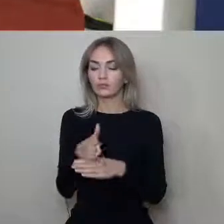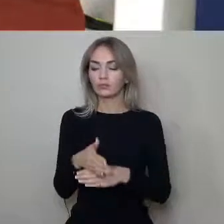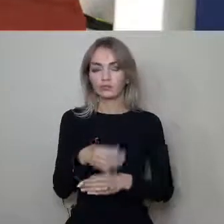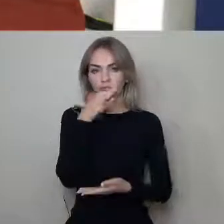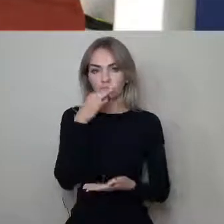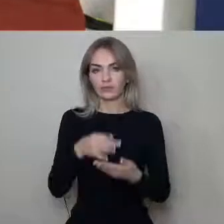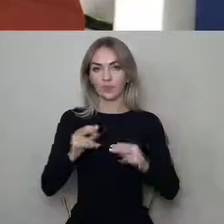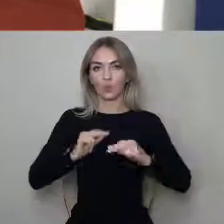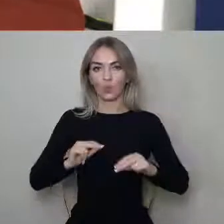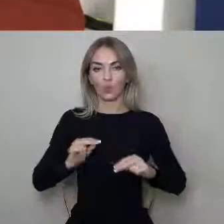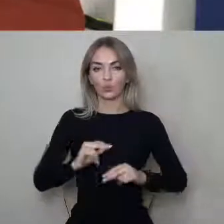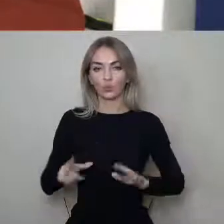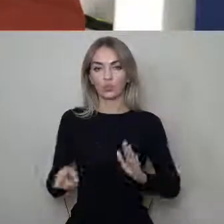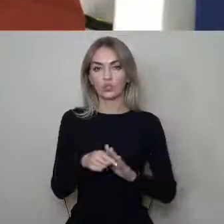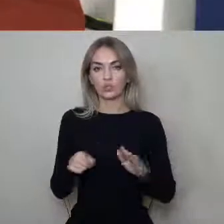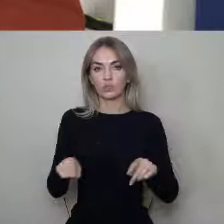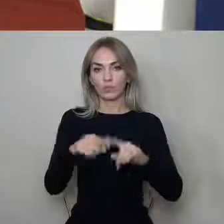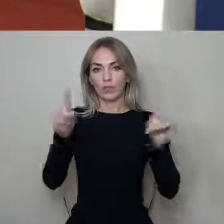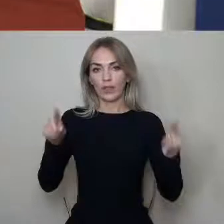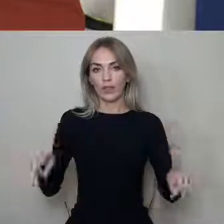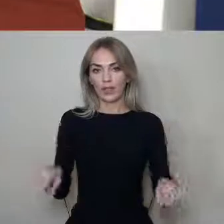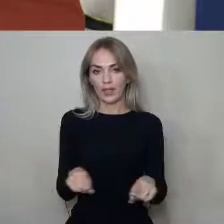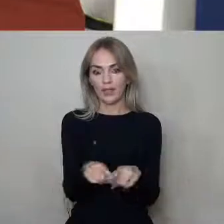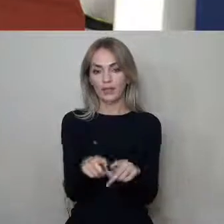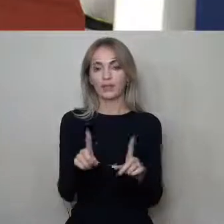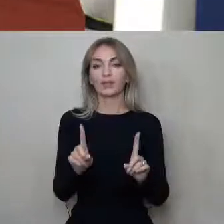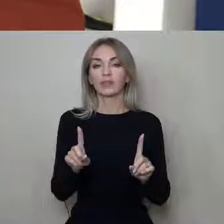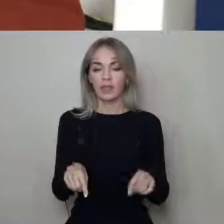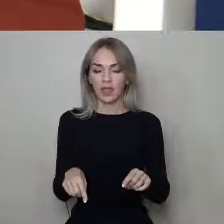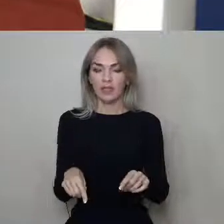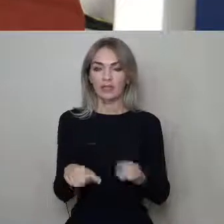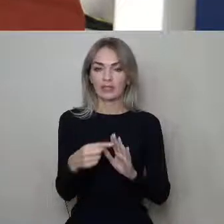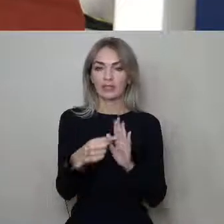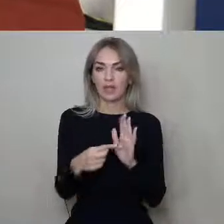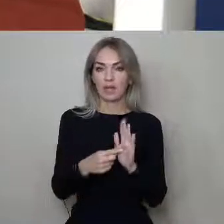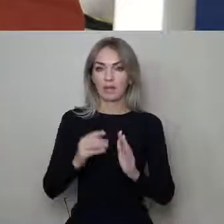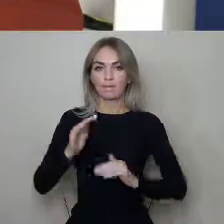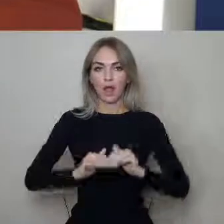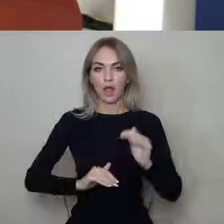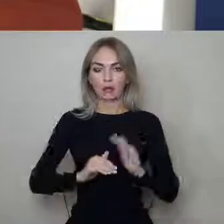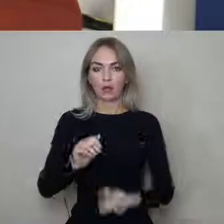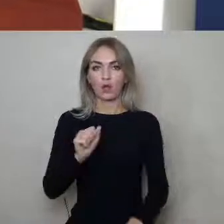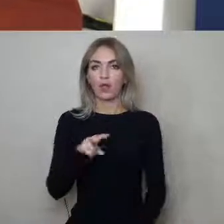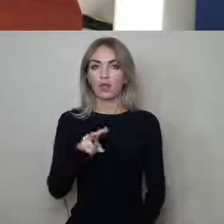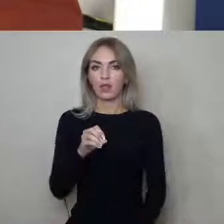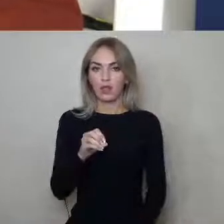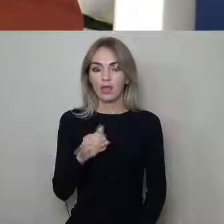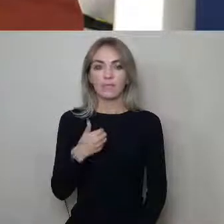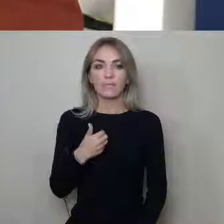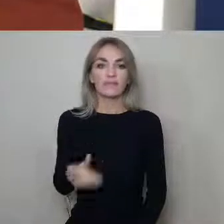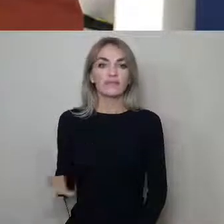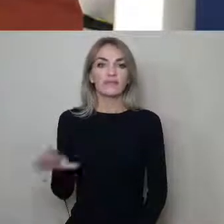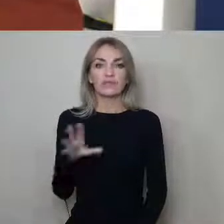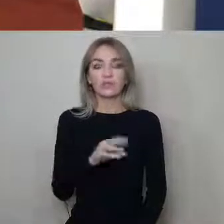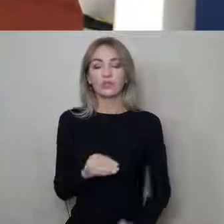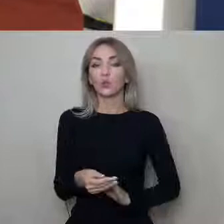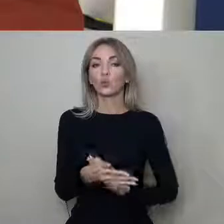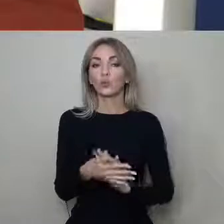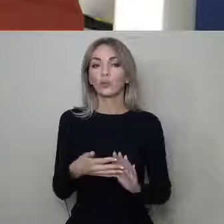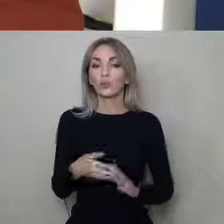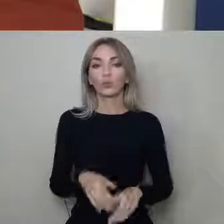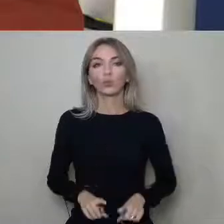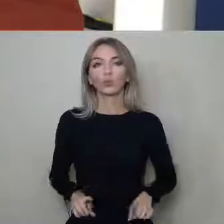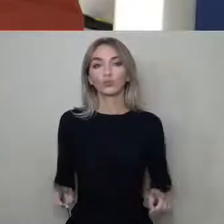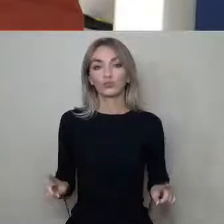are in charge of the ballots, different stages of the process. Well, it's based on her experience. We do understand